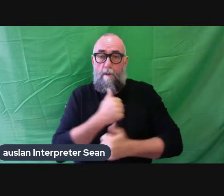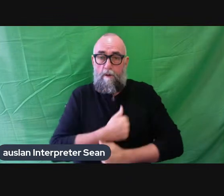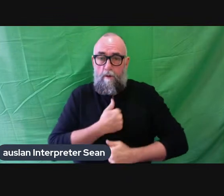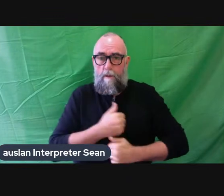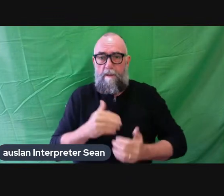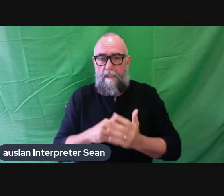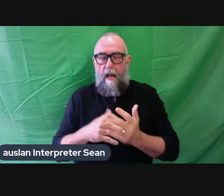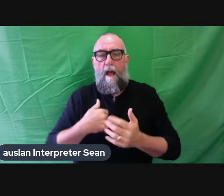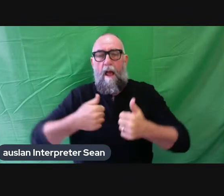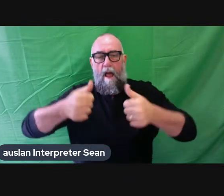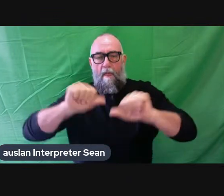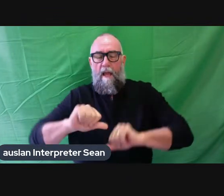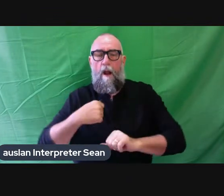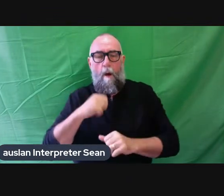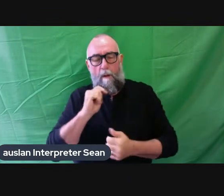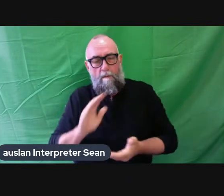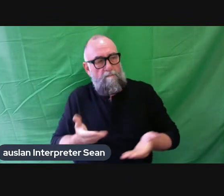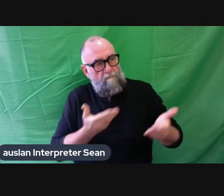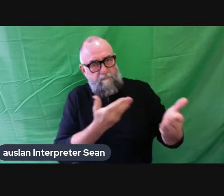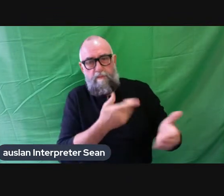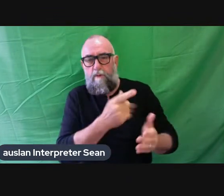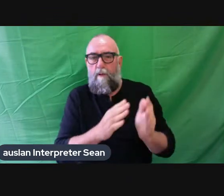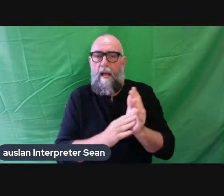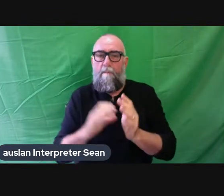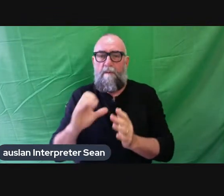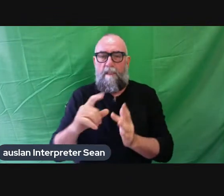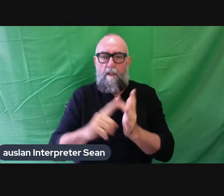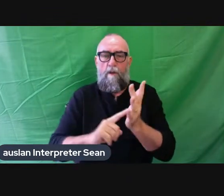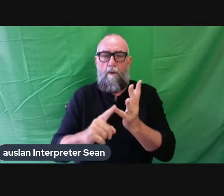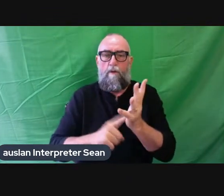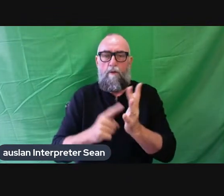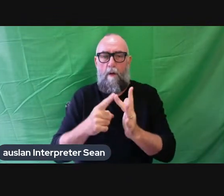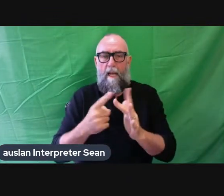who is going to be your MC for this morning. Thank you.